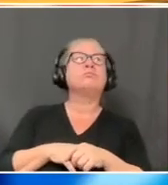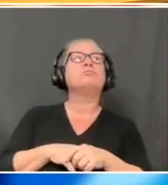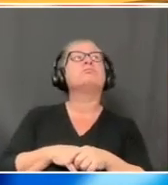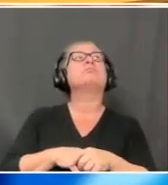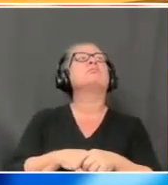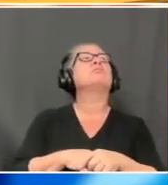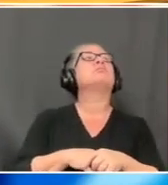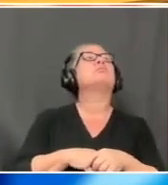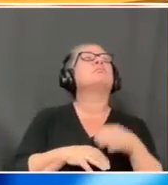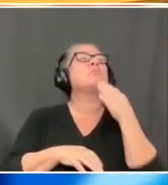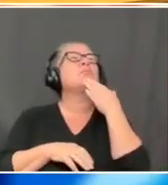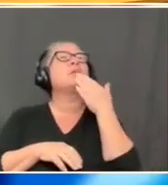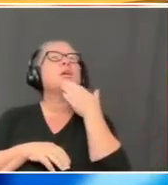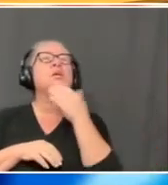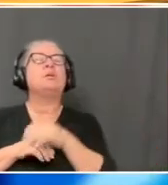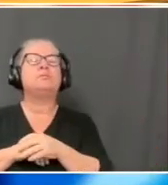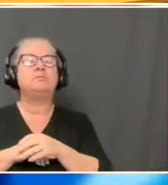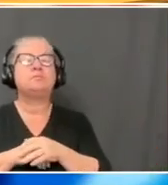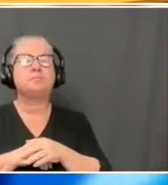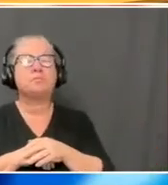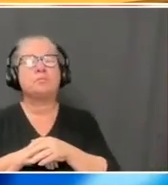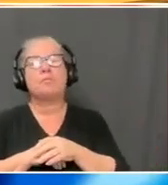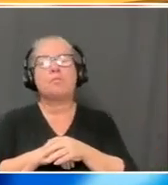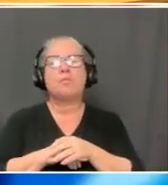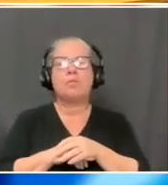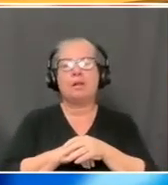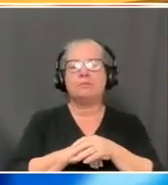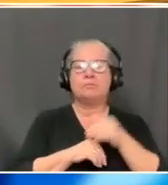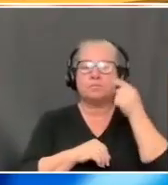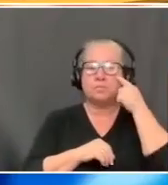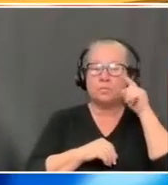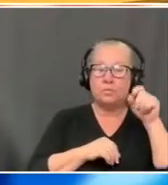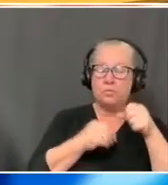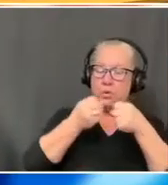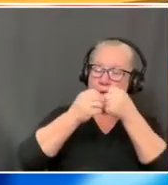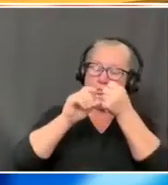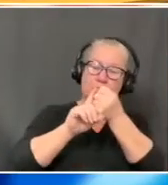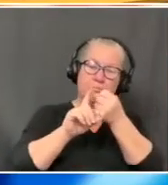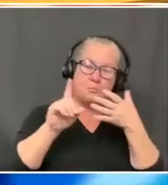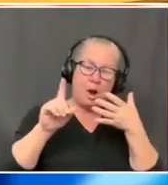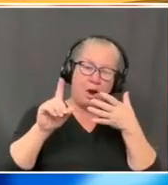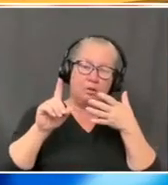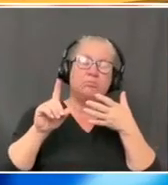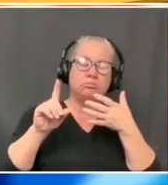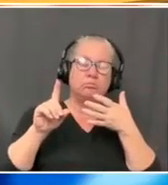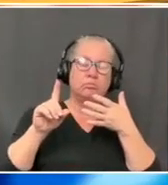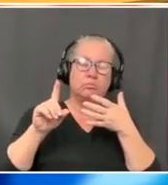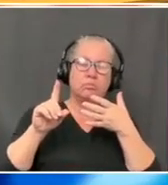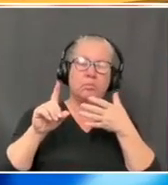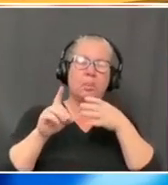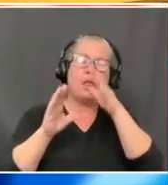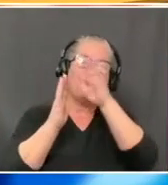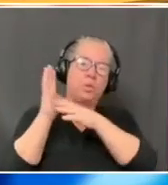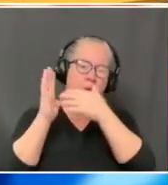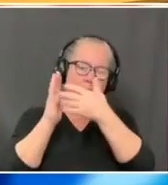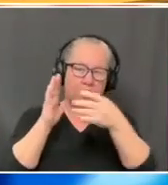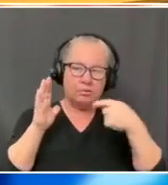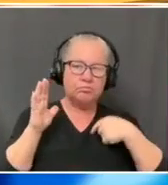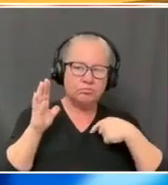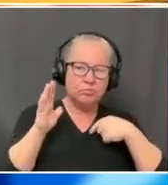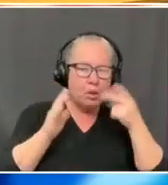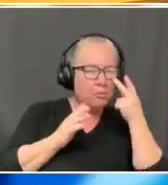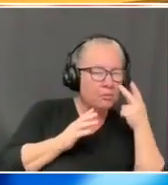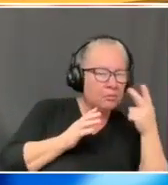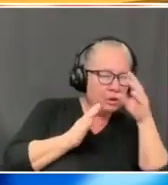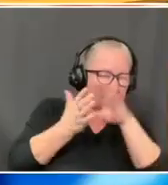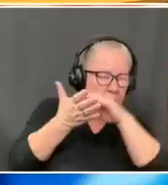Thank you for the breakdown and the graphs. I'm the visual learner here. Wanted to kind